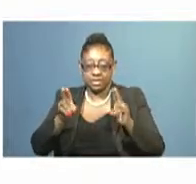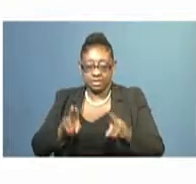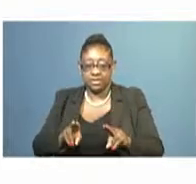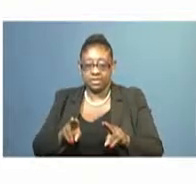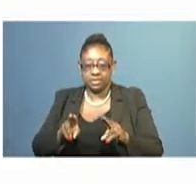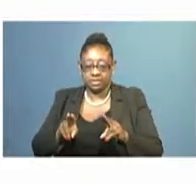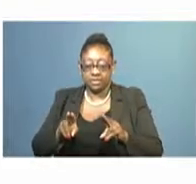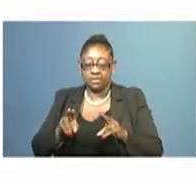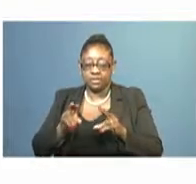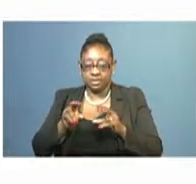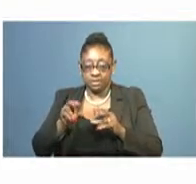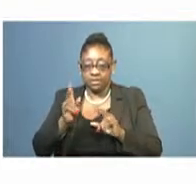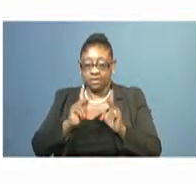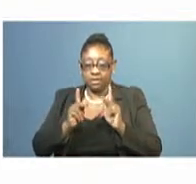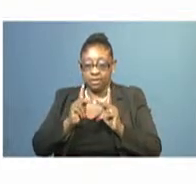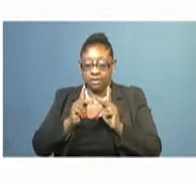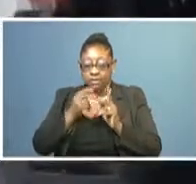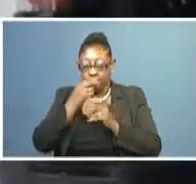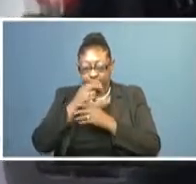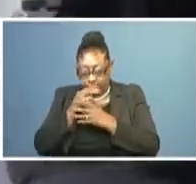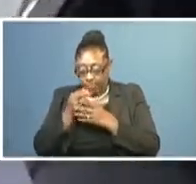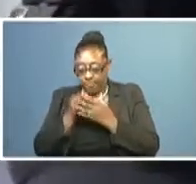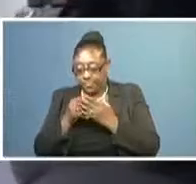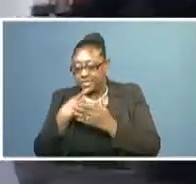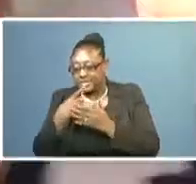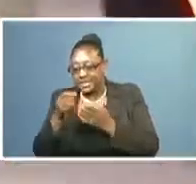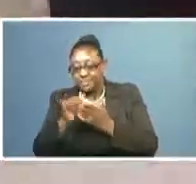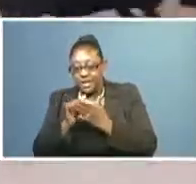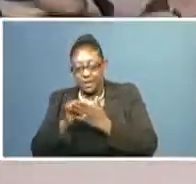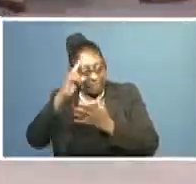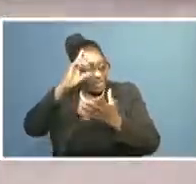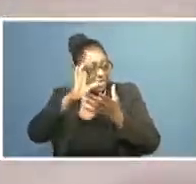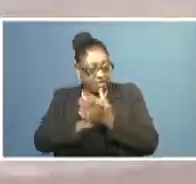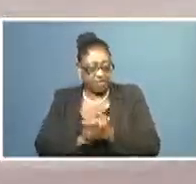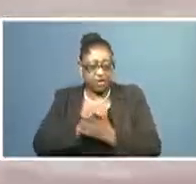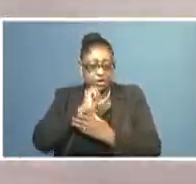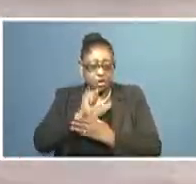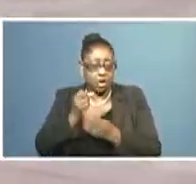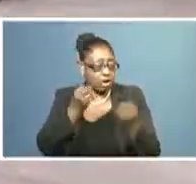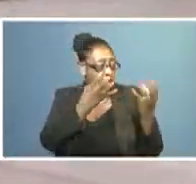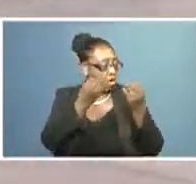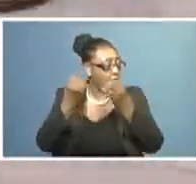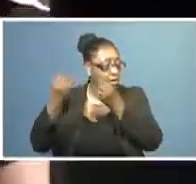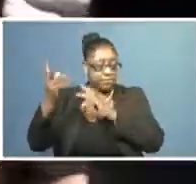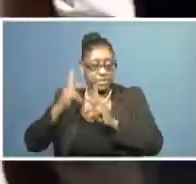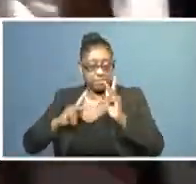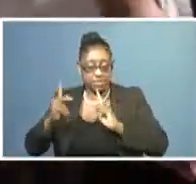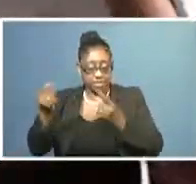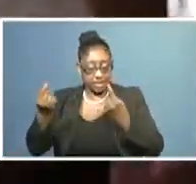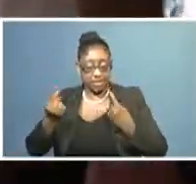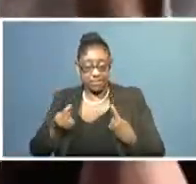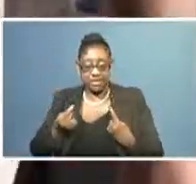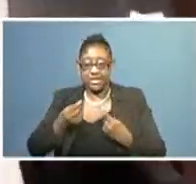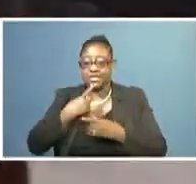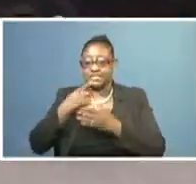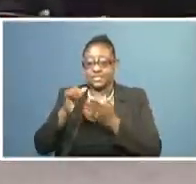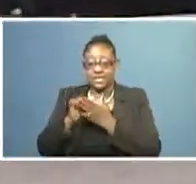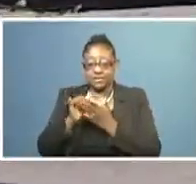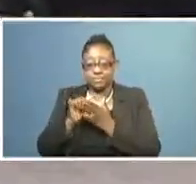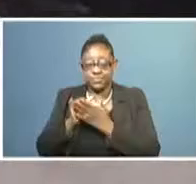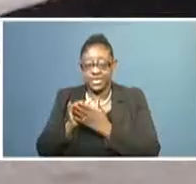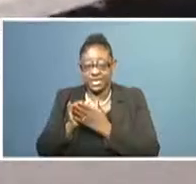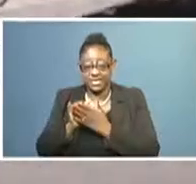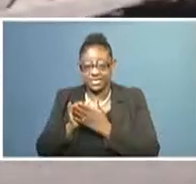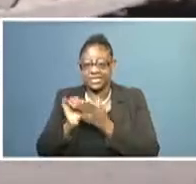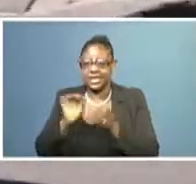to potential travel to the destination, the Bahamas. And believe it or not, with thousands of visitors on record, the CDC's travel advisory